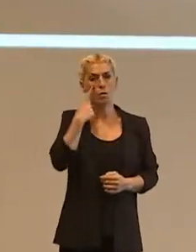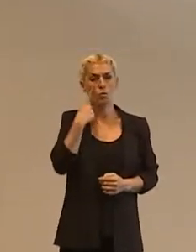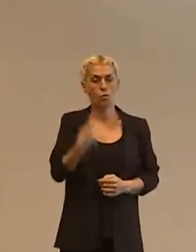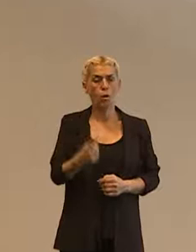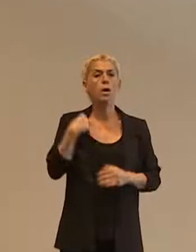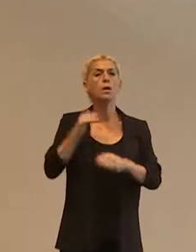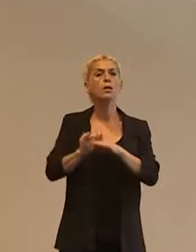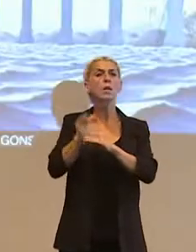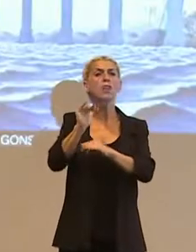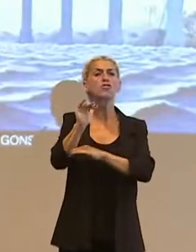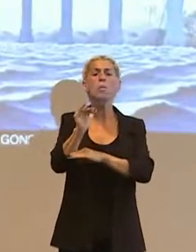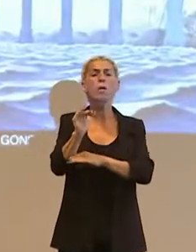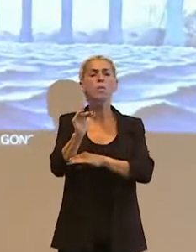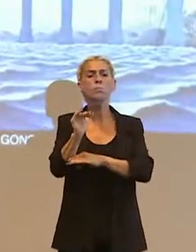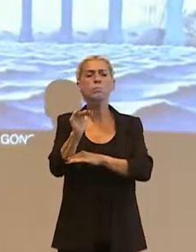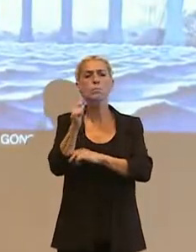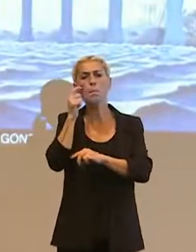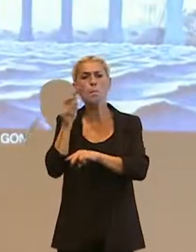transformations